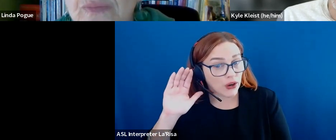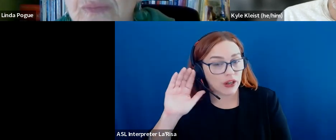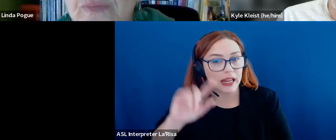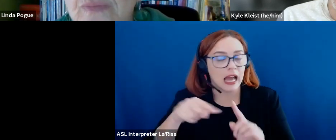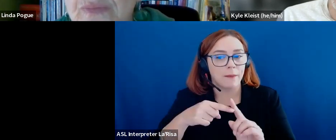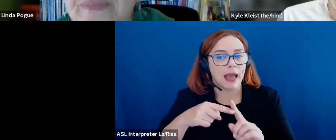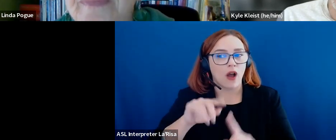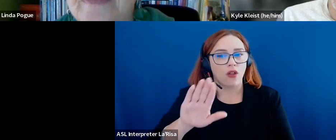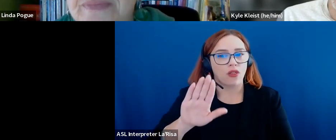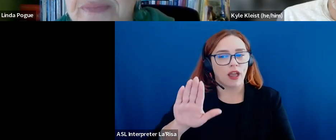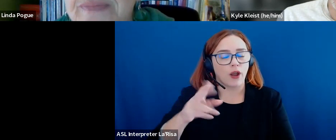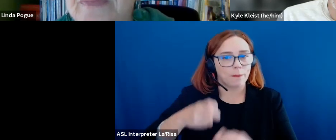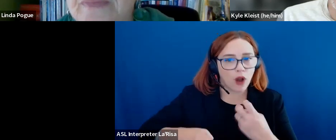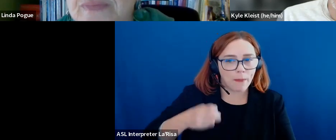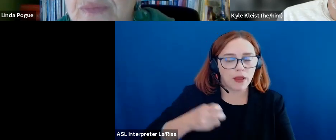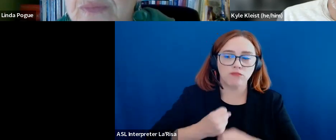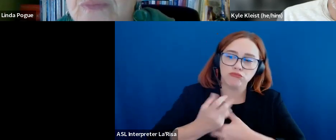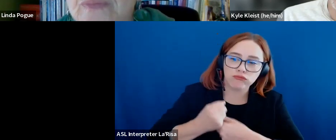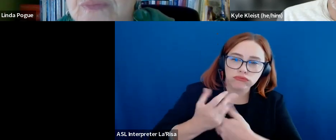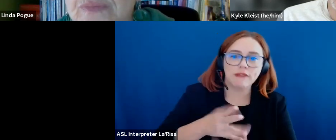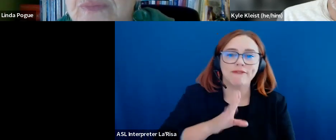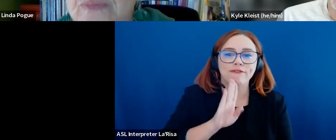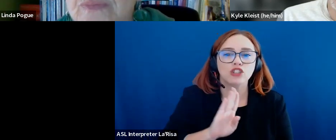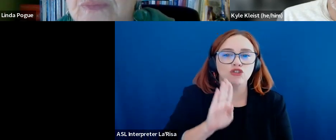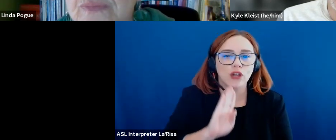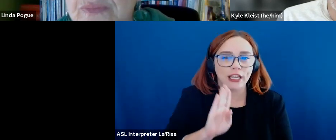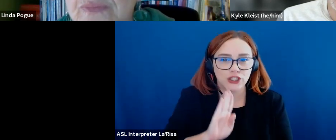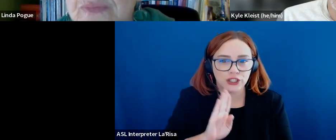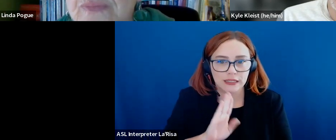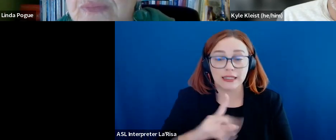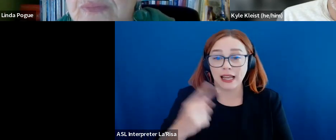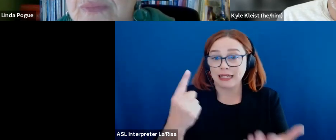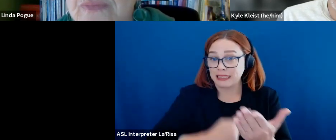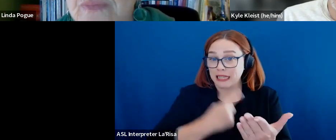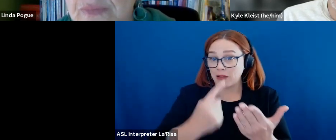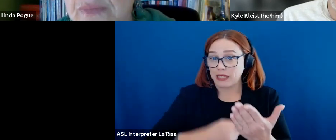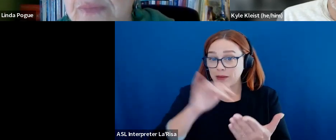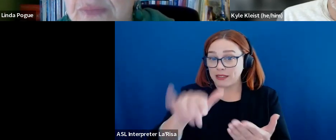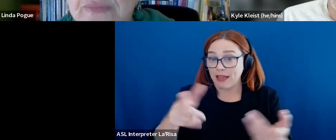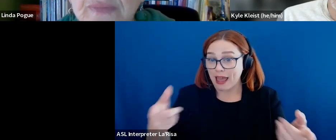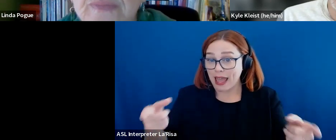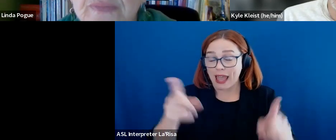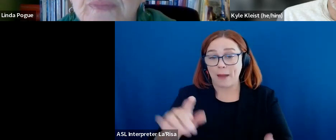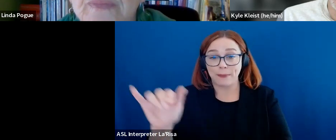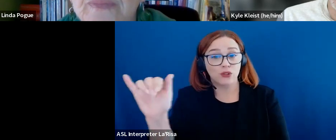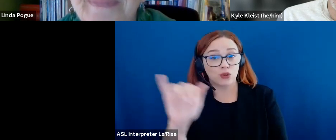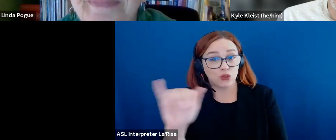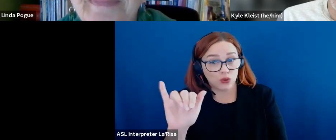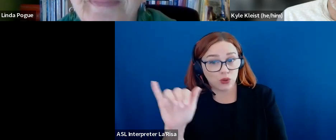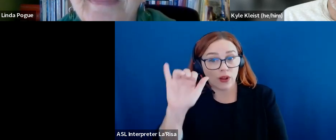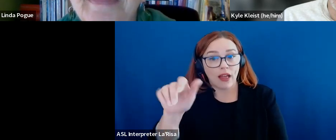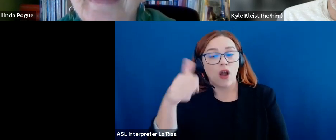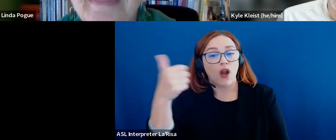their frustrations out sometimes, because sometimes that, you know, that happens too. And that's another one of those things that can